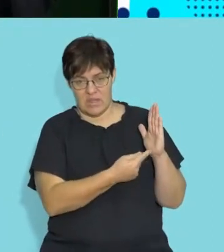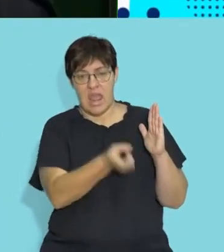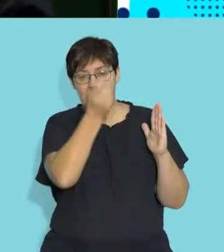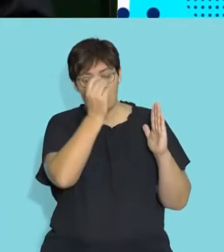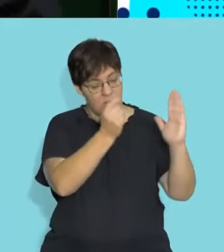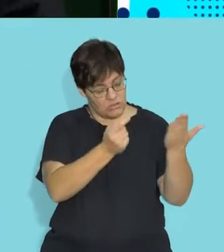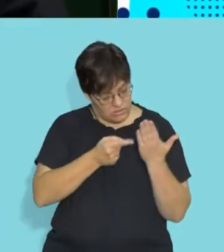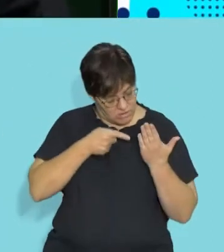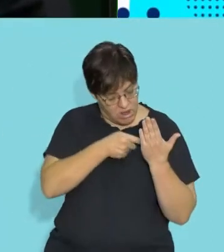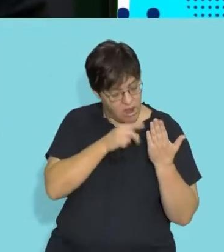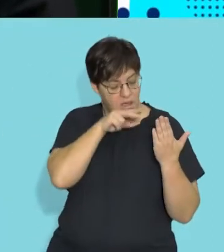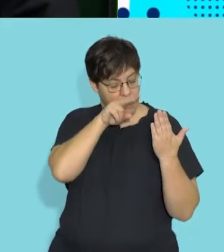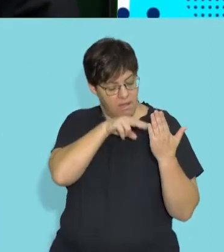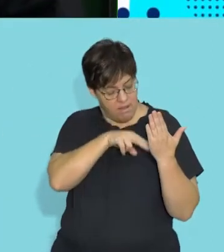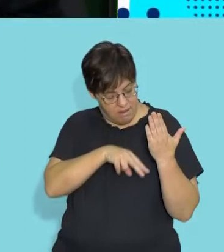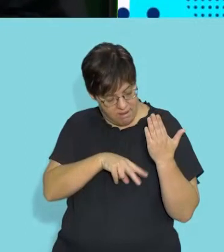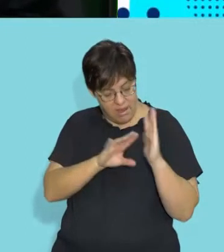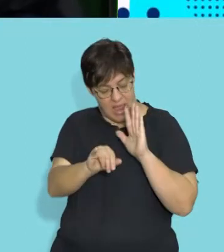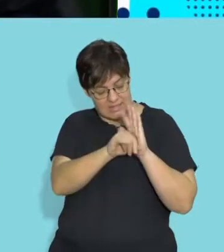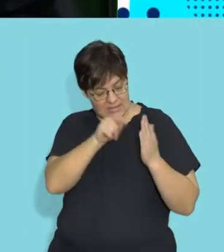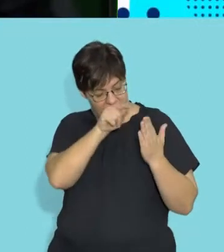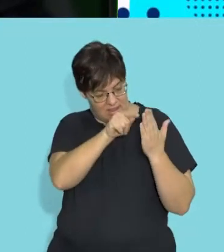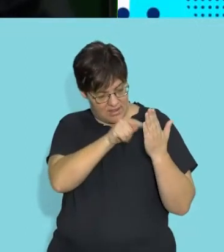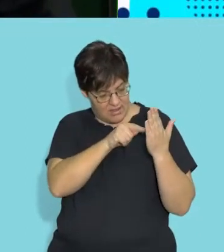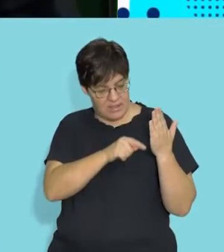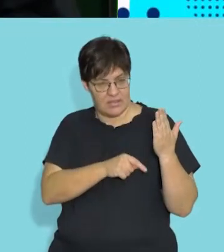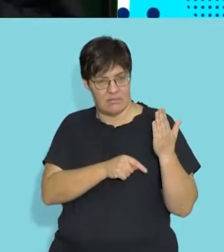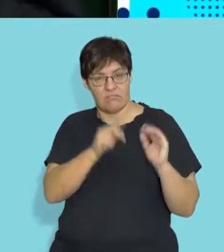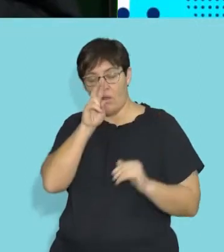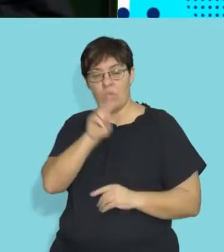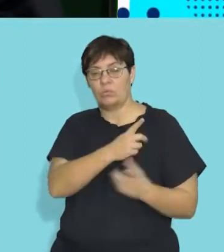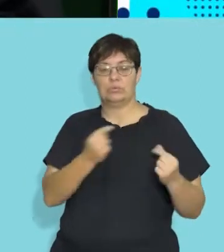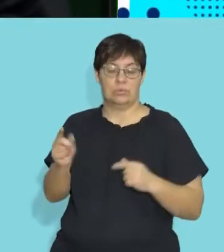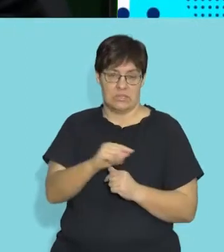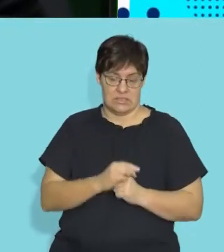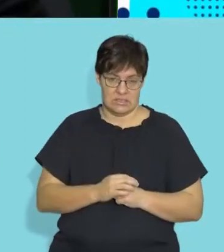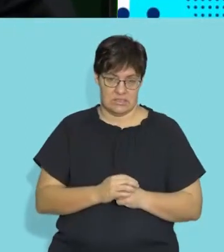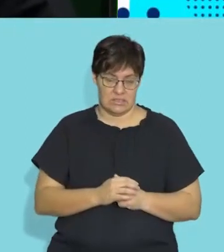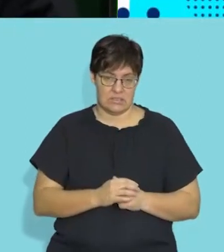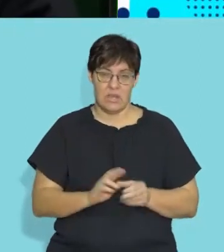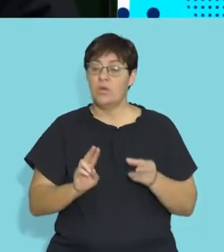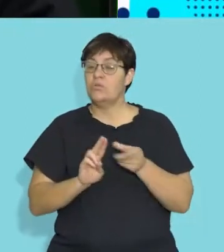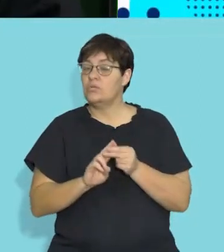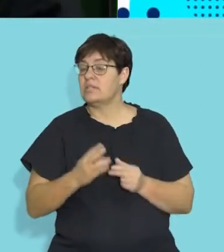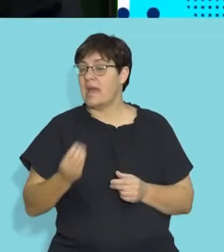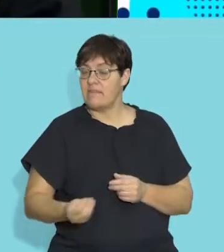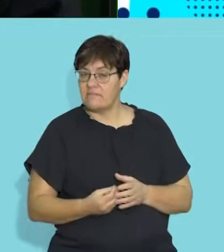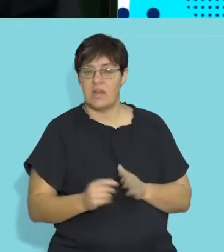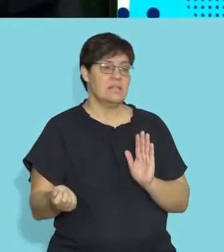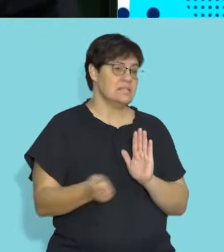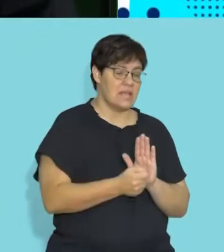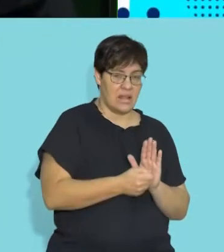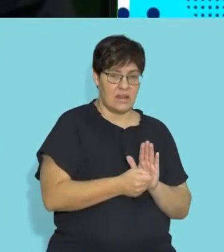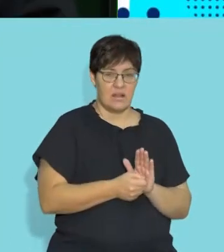Look at the data that is provided to you. Identify. Look at what we've done. Look at units that you